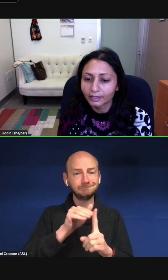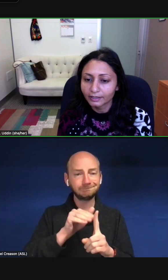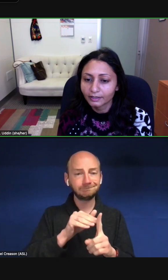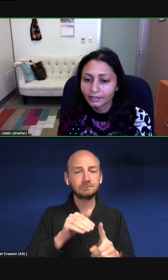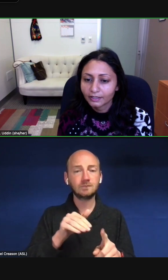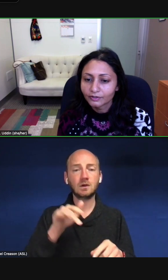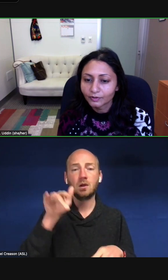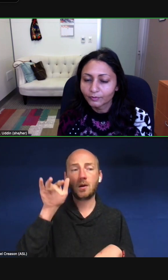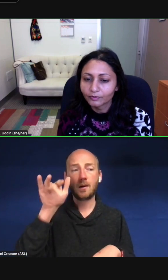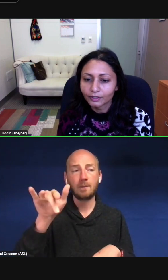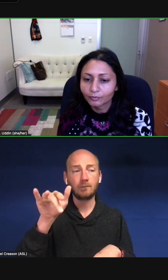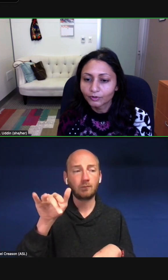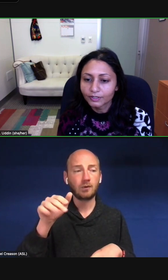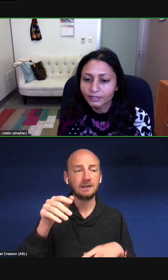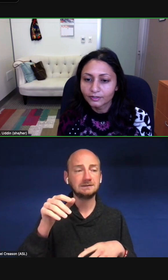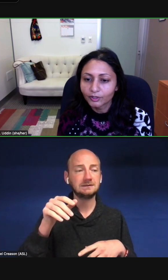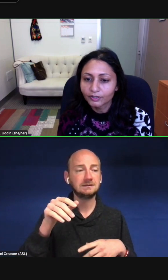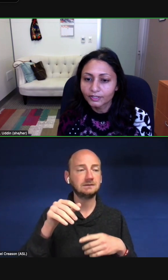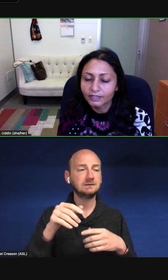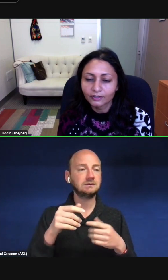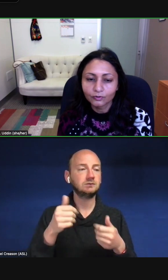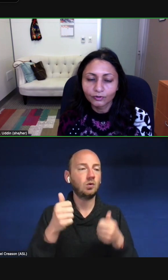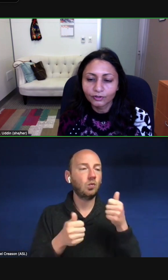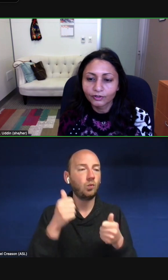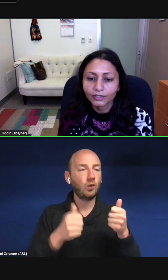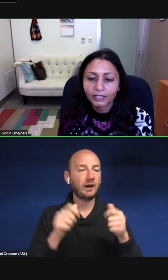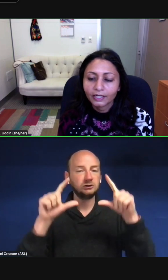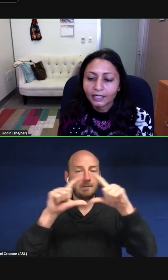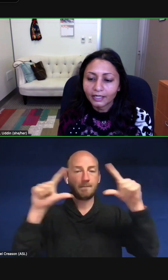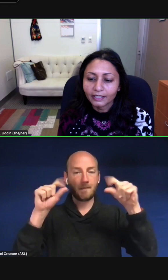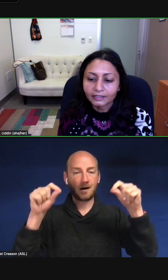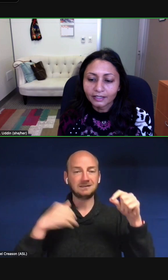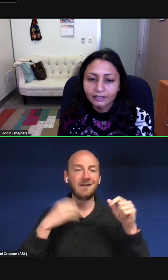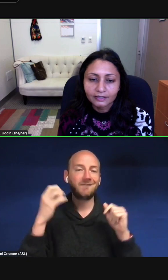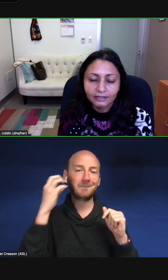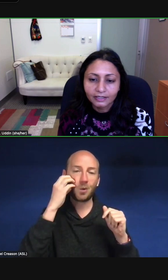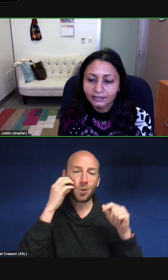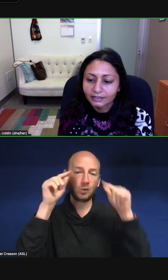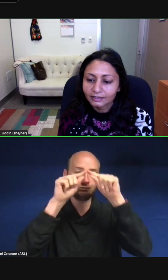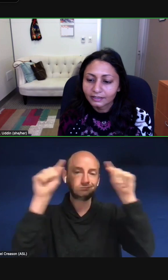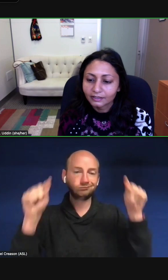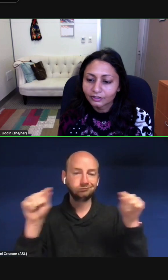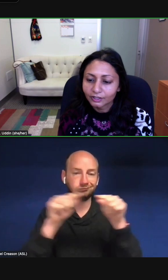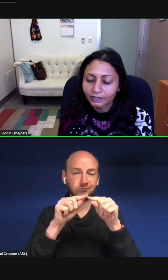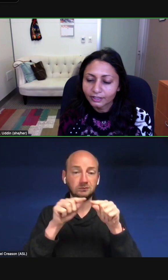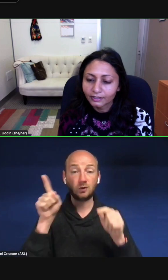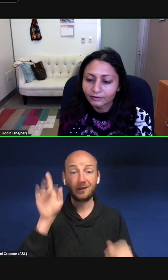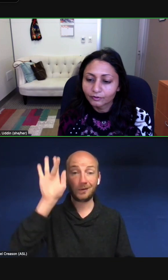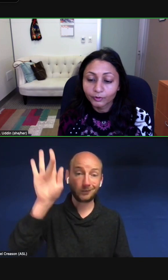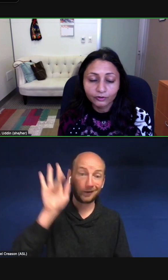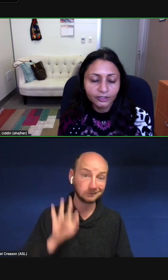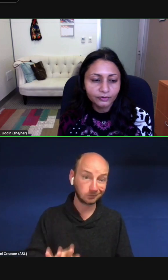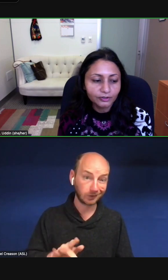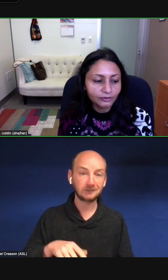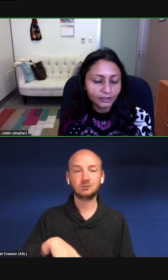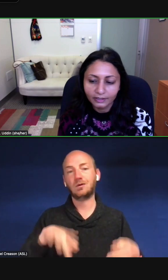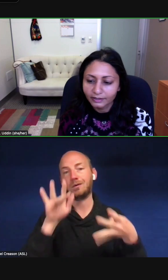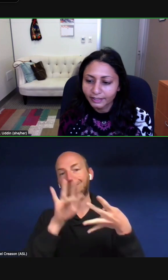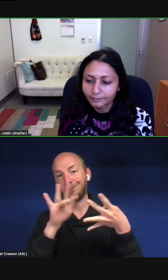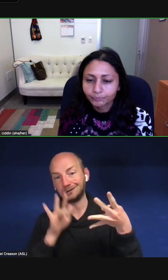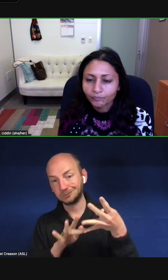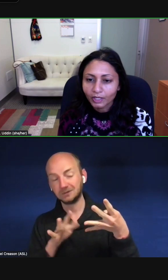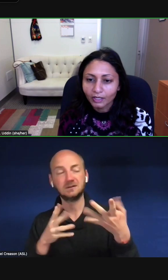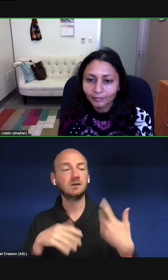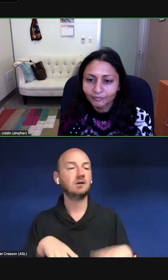are outlined. So they would, press these boxes in this order. And this is a task that Dina Dajani, a former graduate student